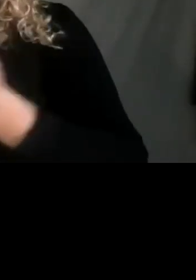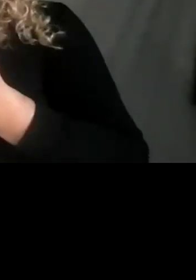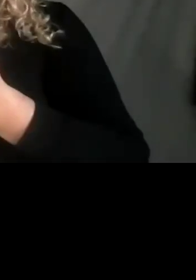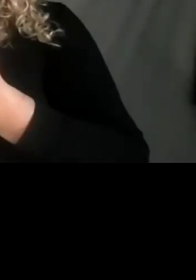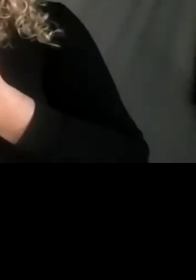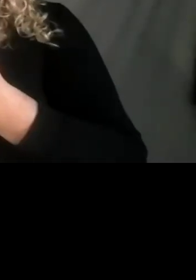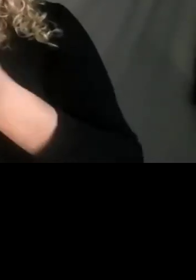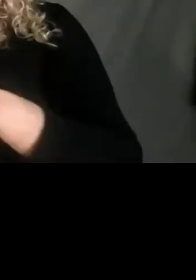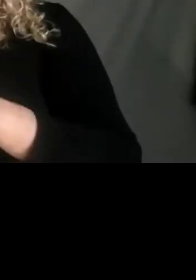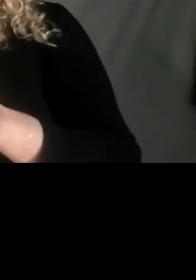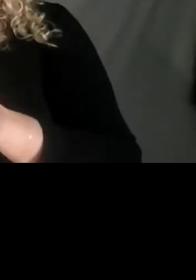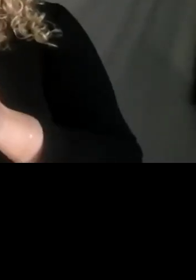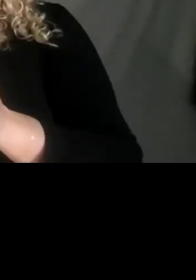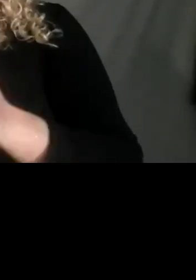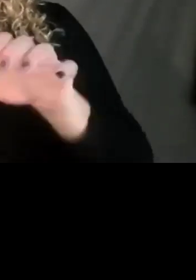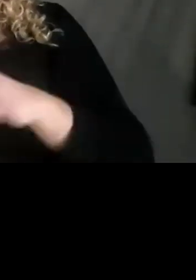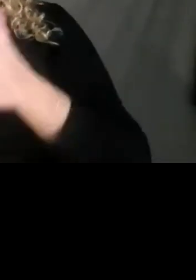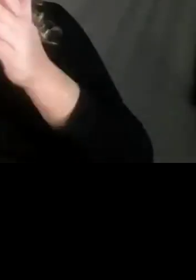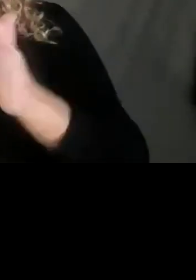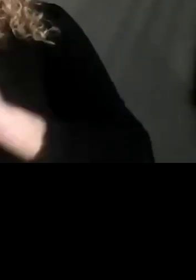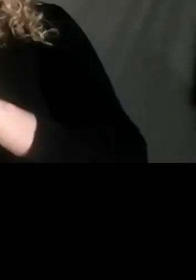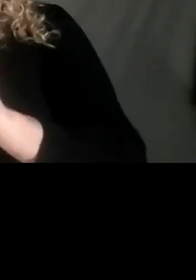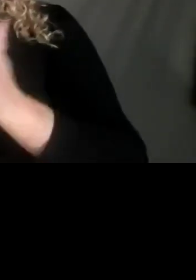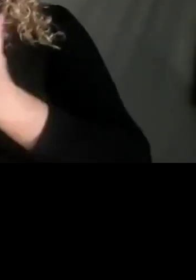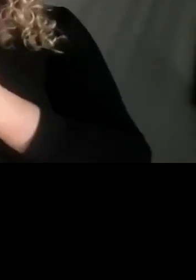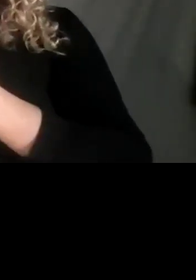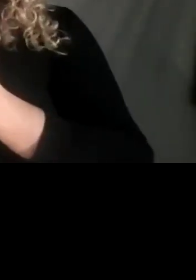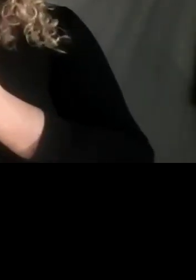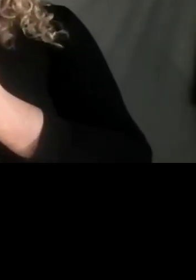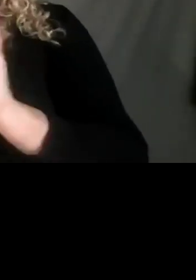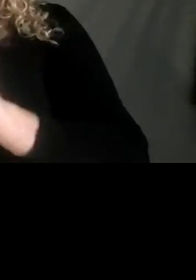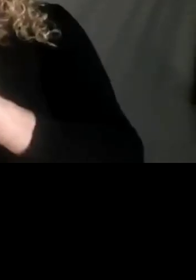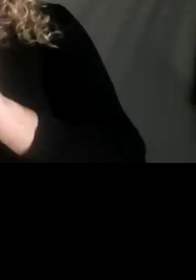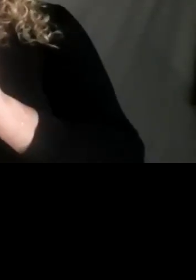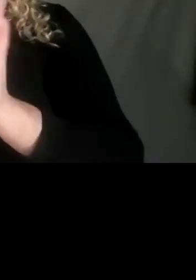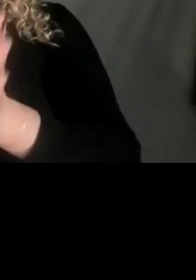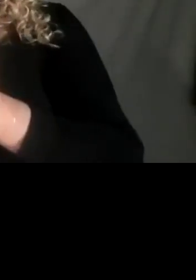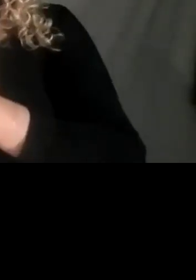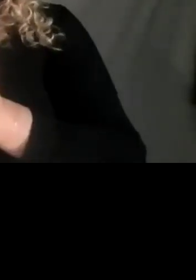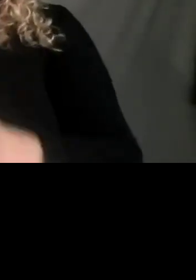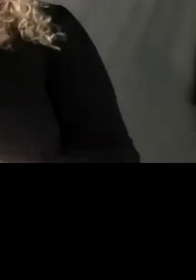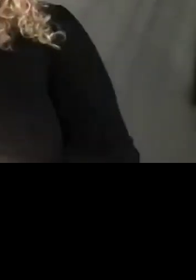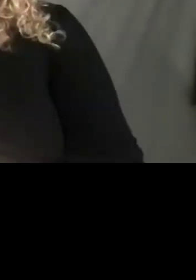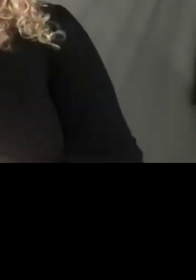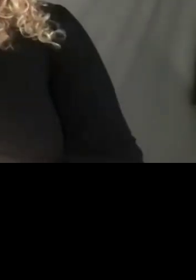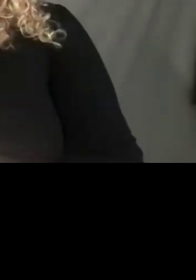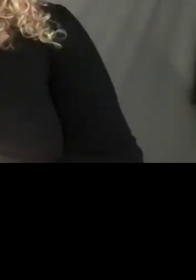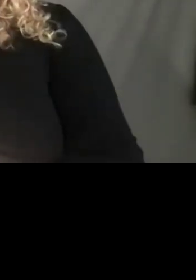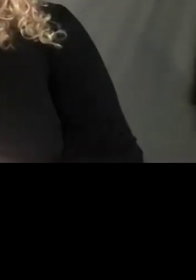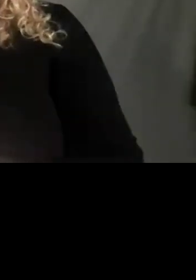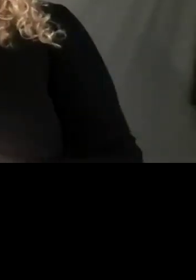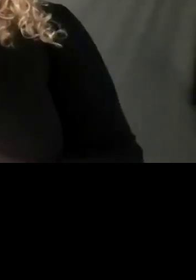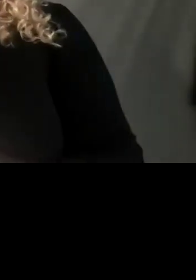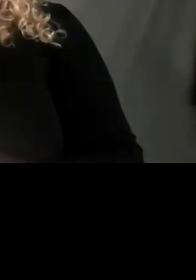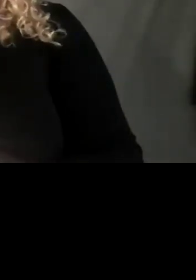to make sure to do what's legally responsible and also what's ethically required, especially since this is a Washington State event. So